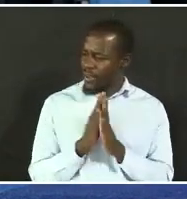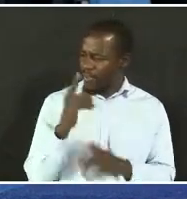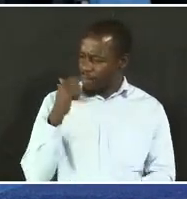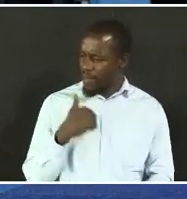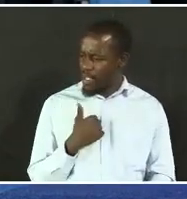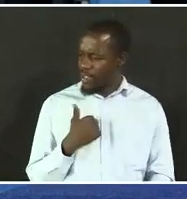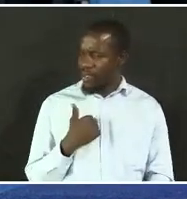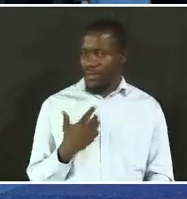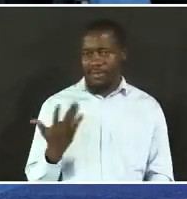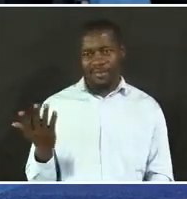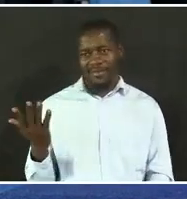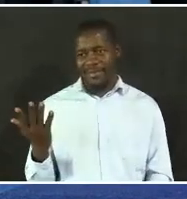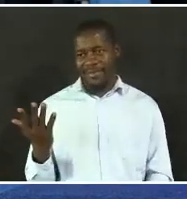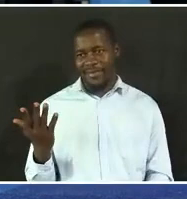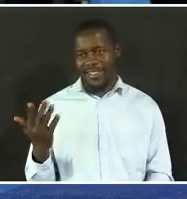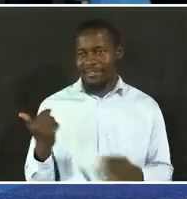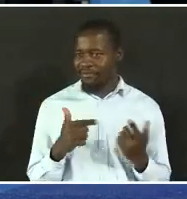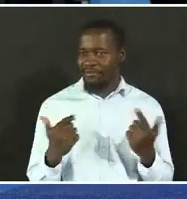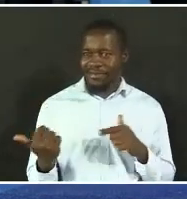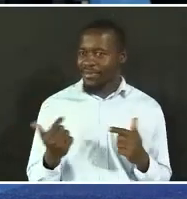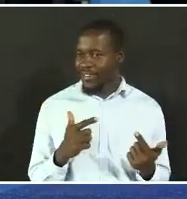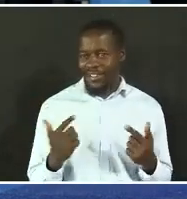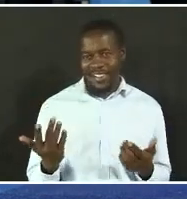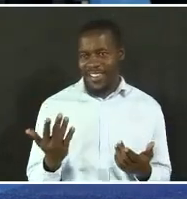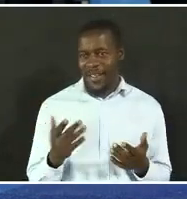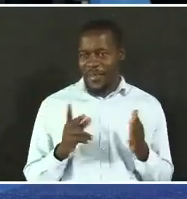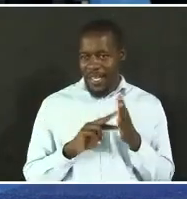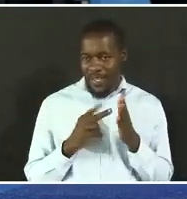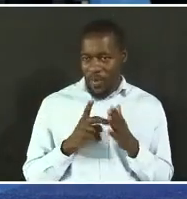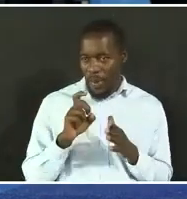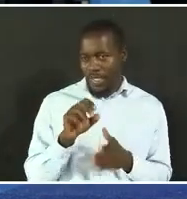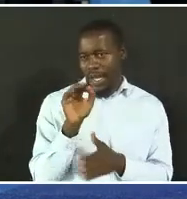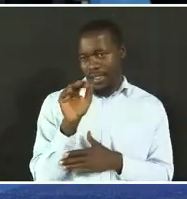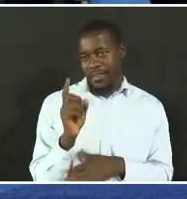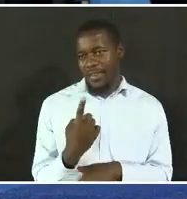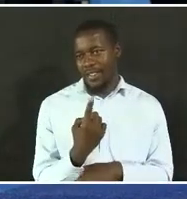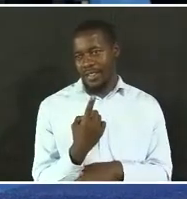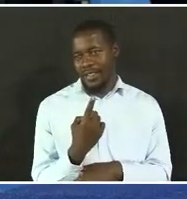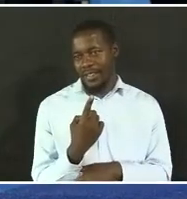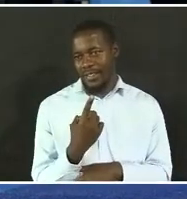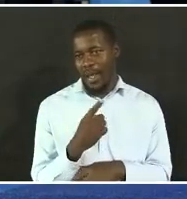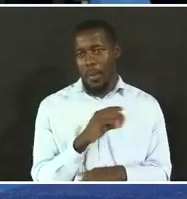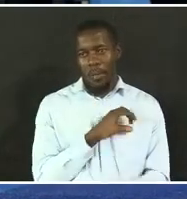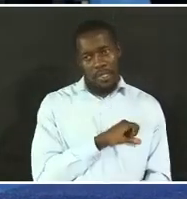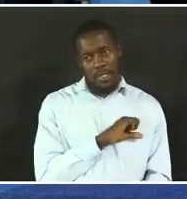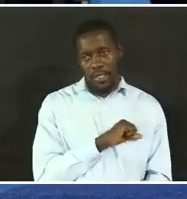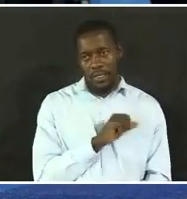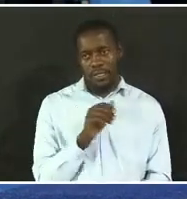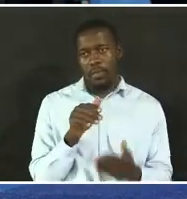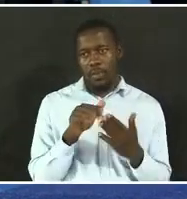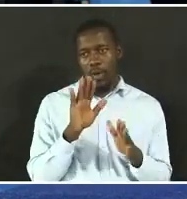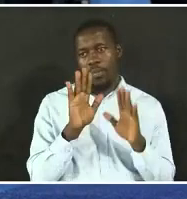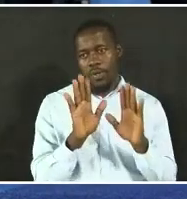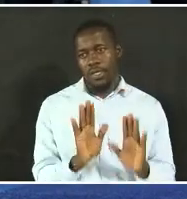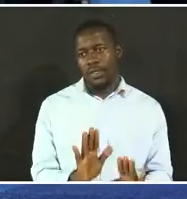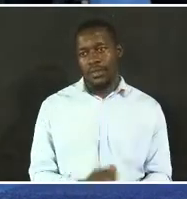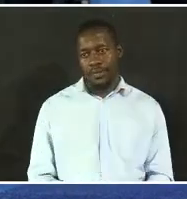the institutions, it works with the families affected to make sure that there